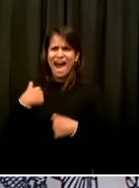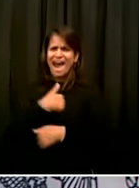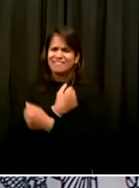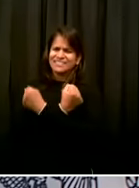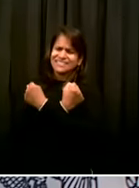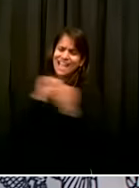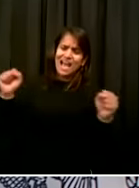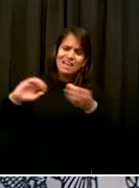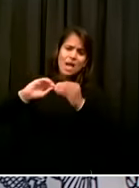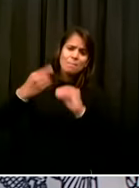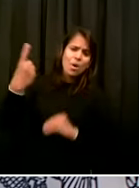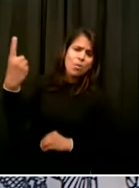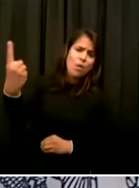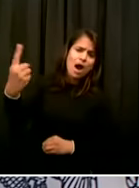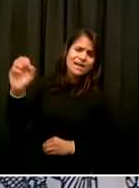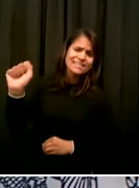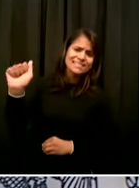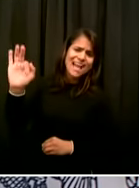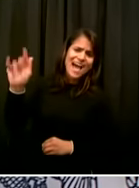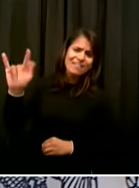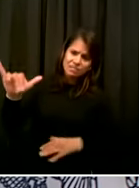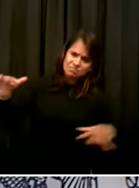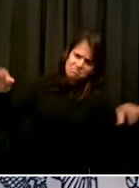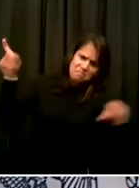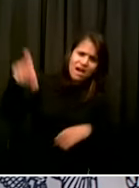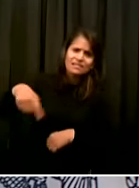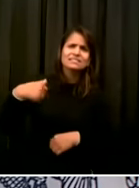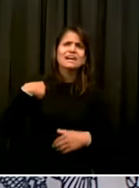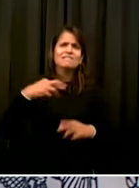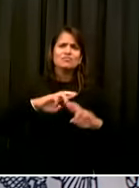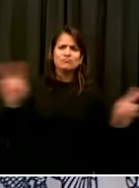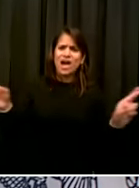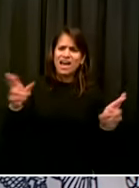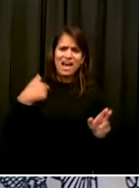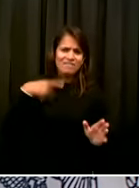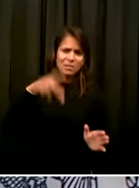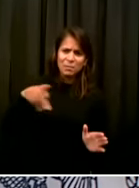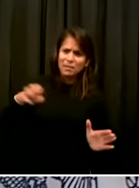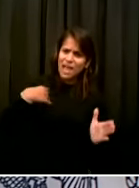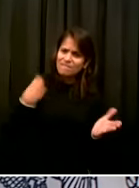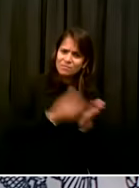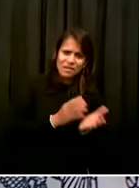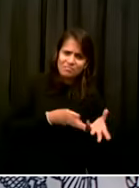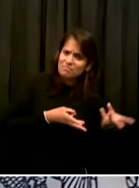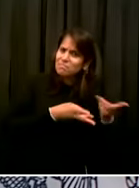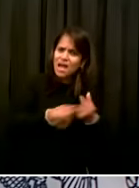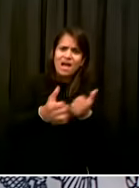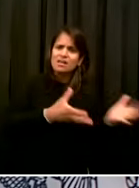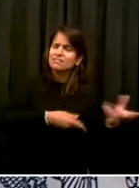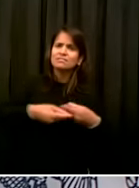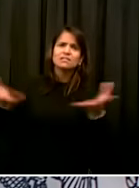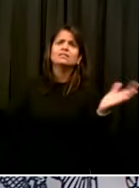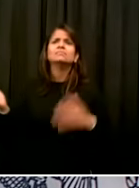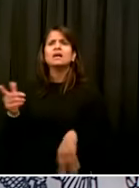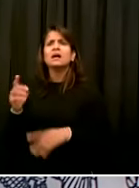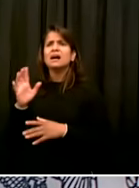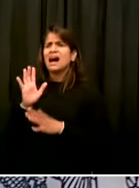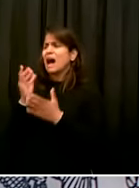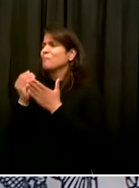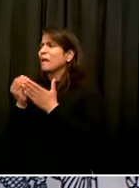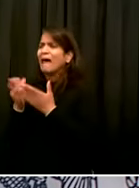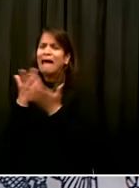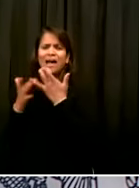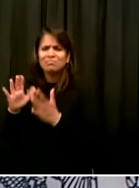going to go to the front of the line in terms of how we invest. Second, look, we